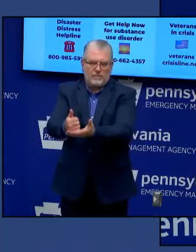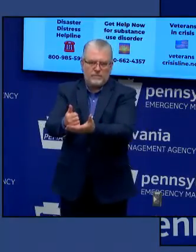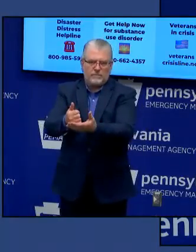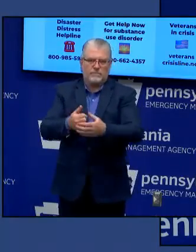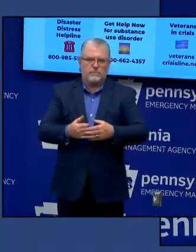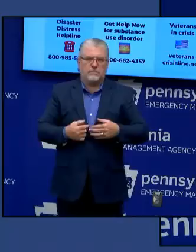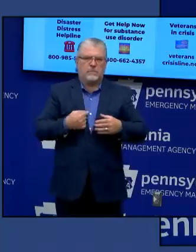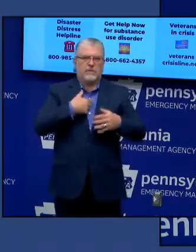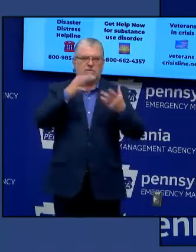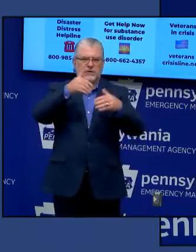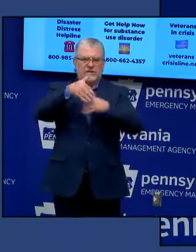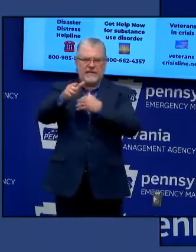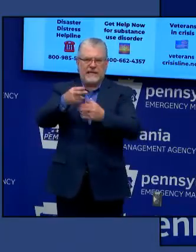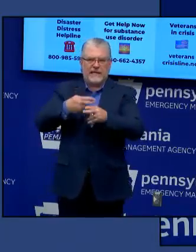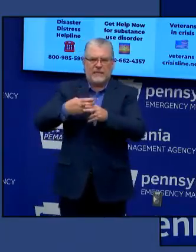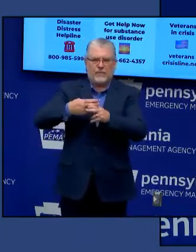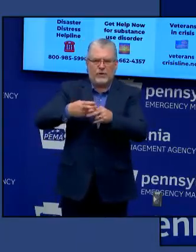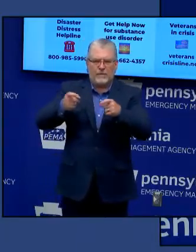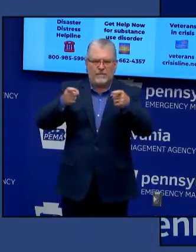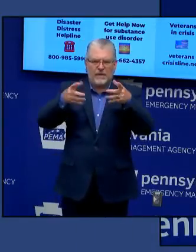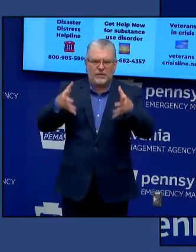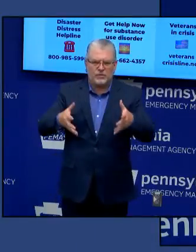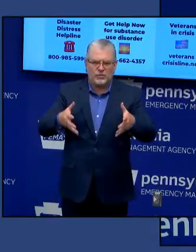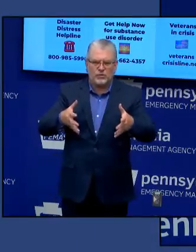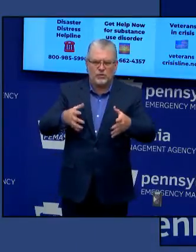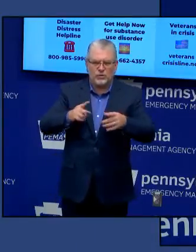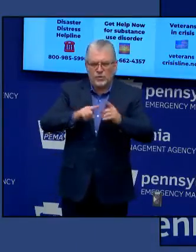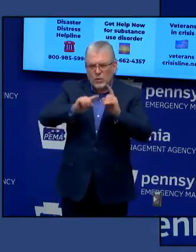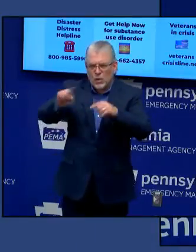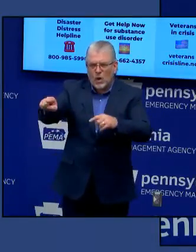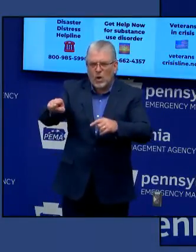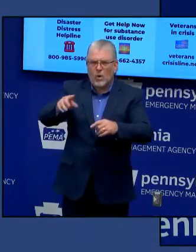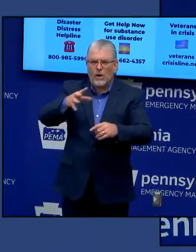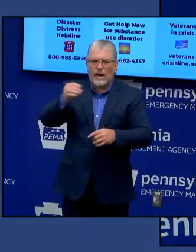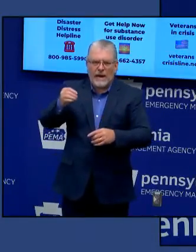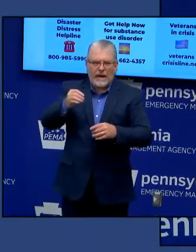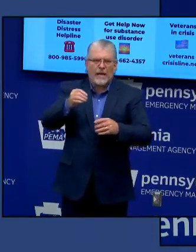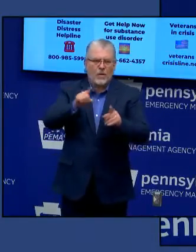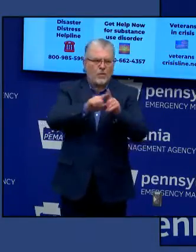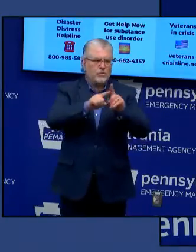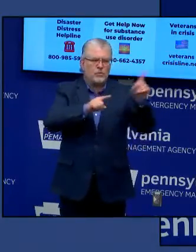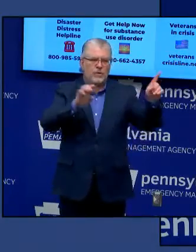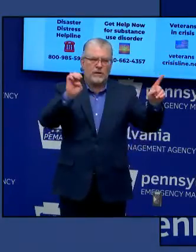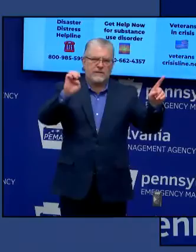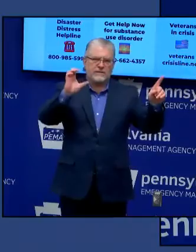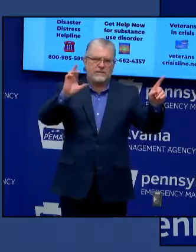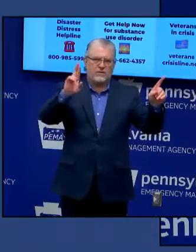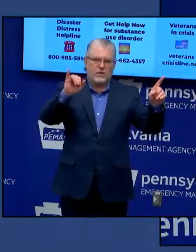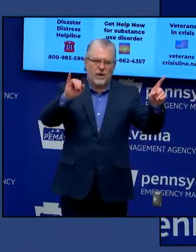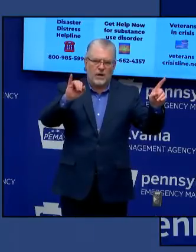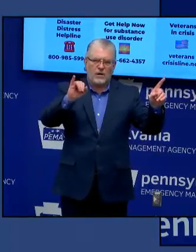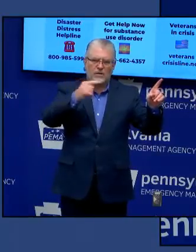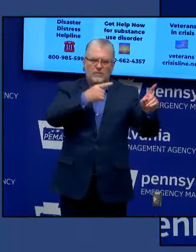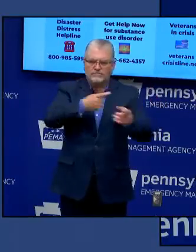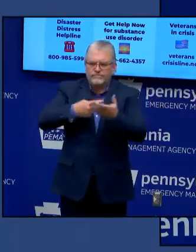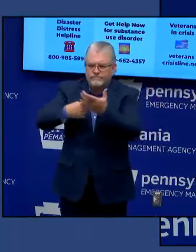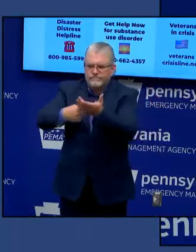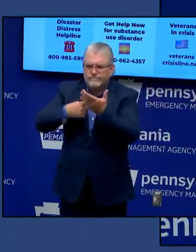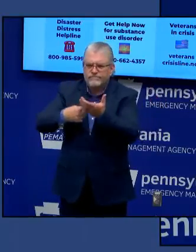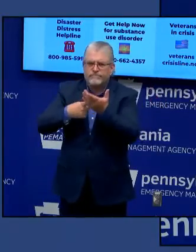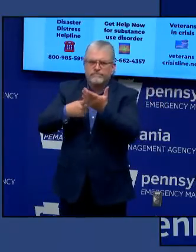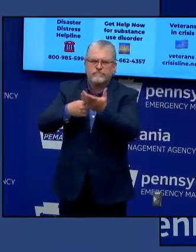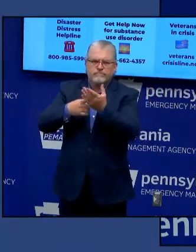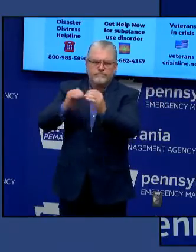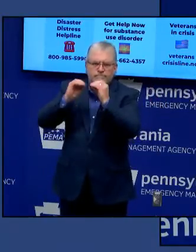with and brought in our consultant ECRI to do infection control education. We have pushed out personal protective equipment.